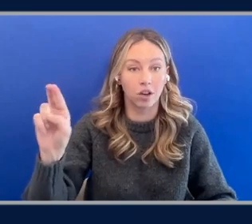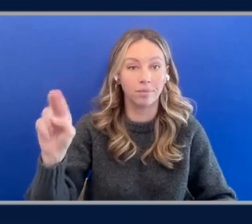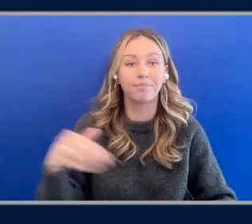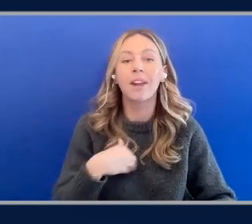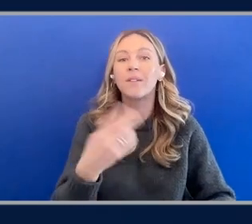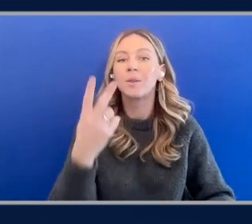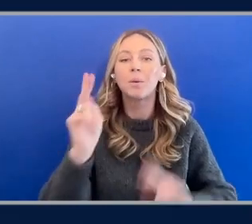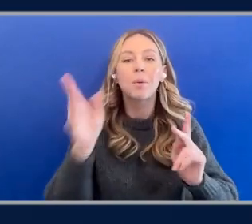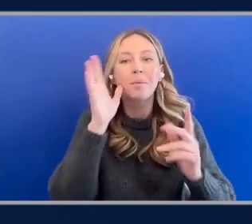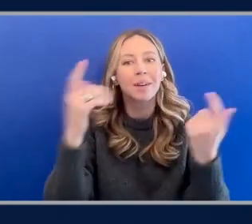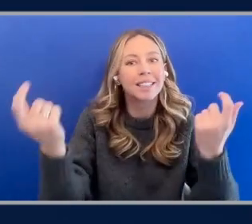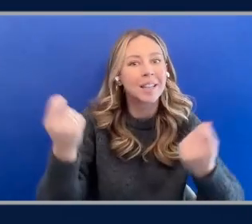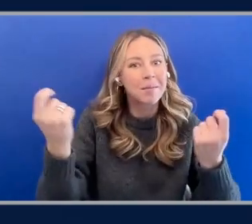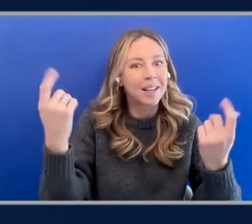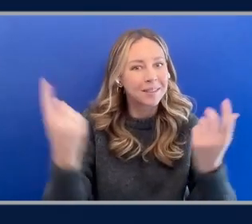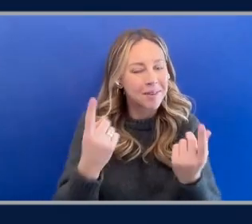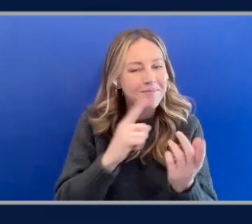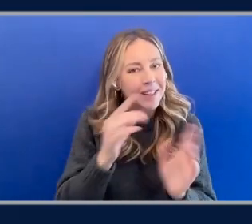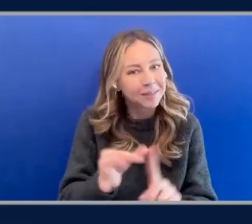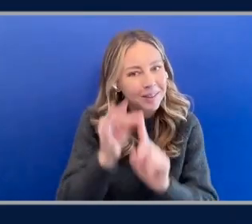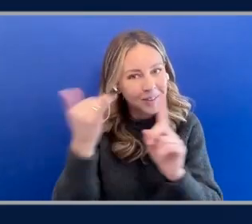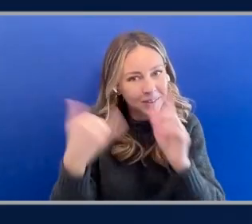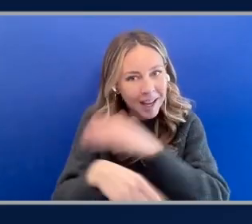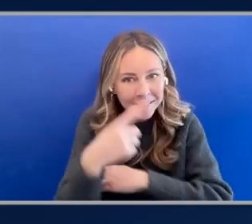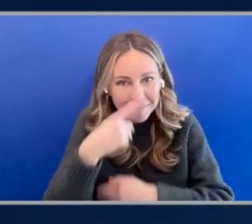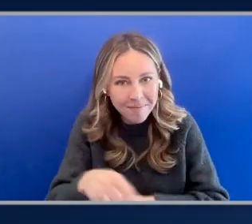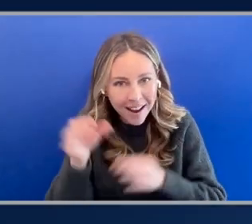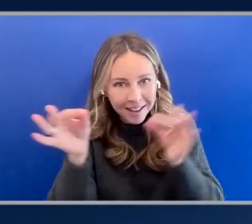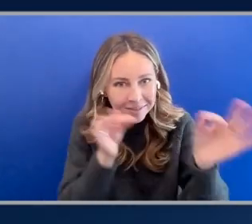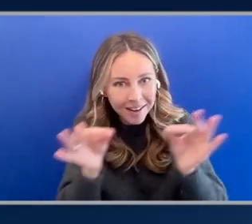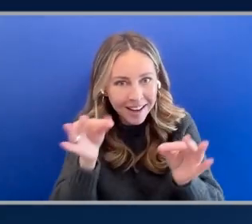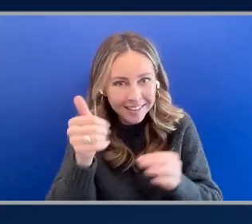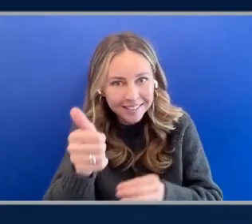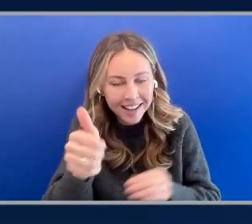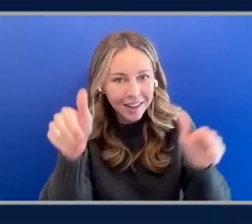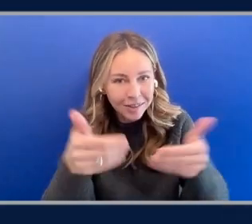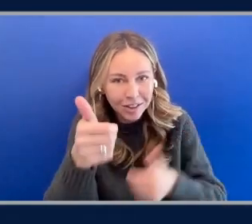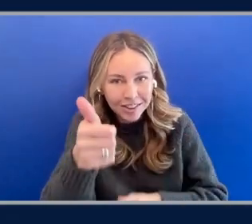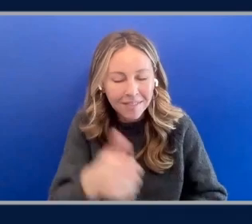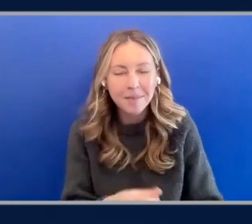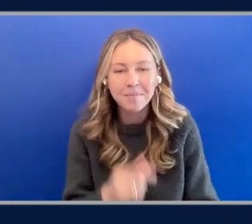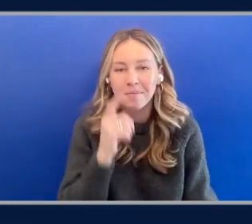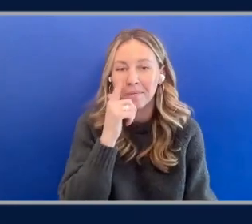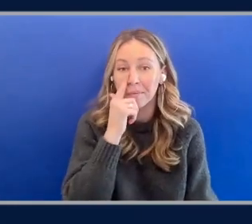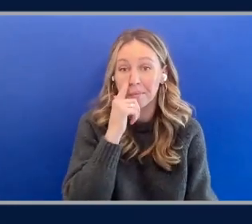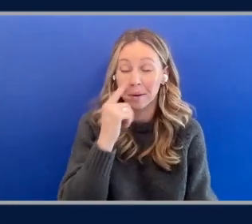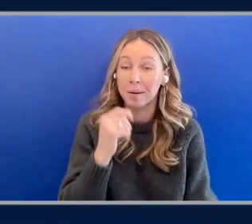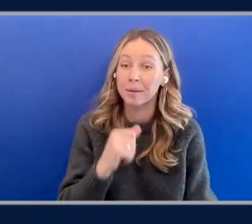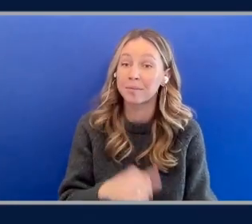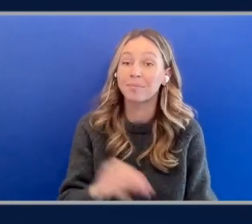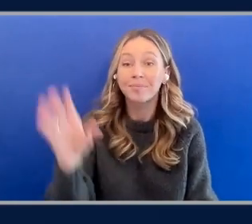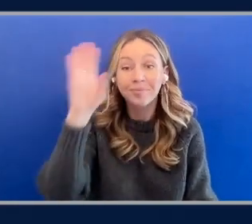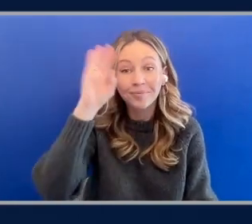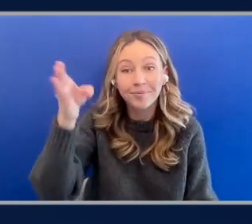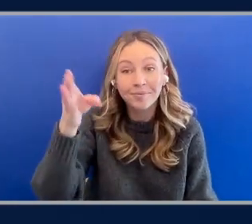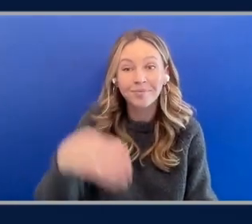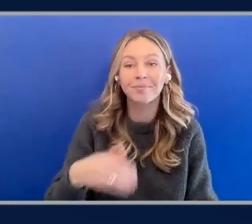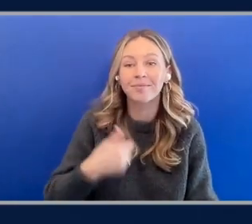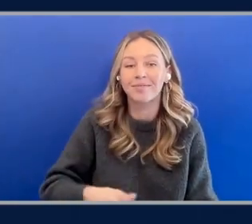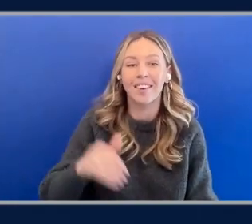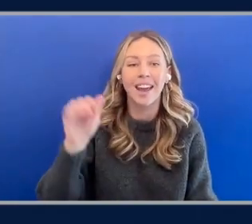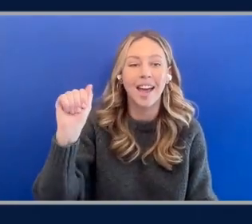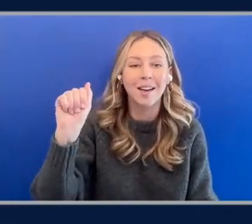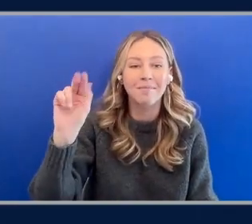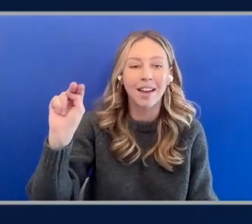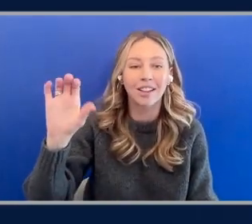celebrating something a little special today. Would you mind introducing yourself, letting us know what we're talking about? Sure. Go. Okay, I'm Anchit Gupta. I'm one of the